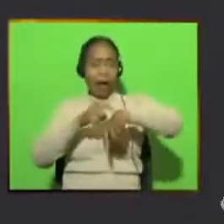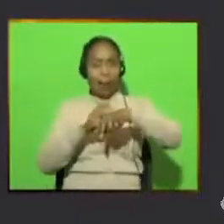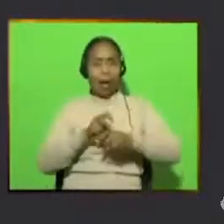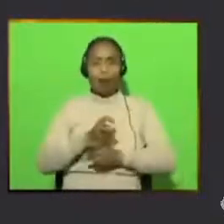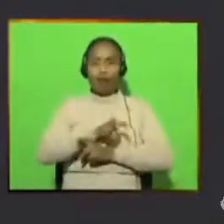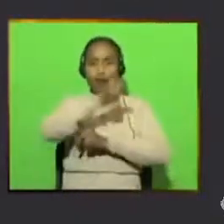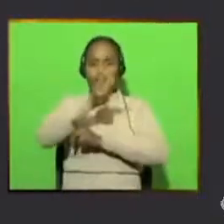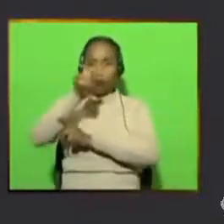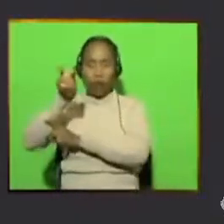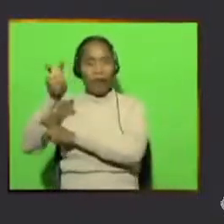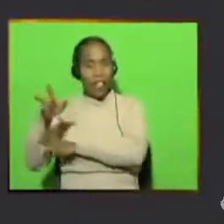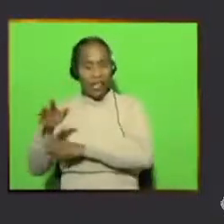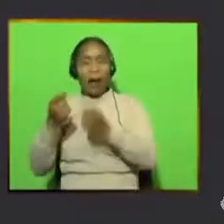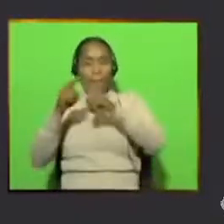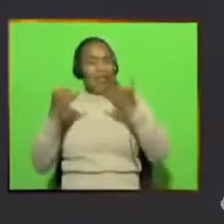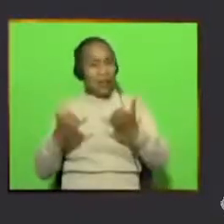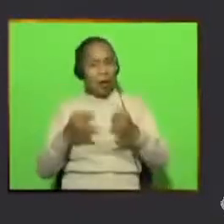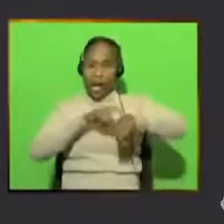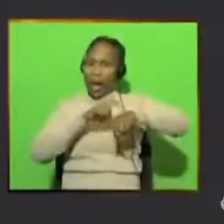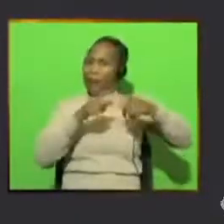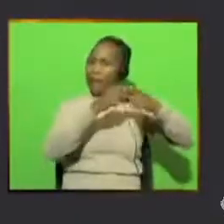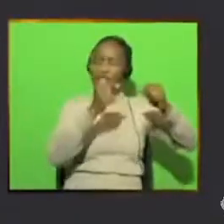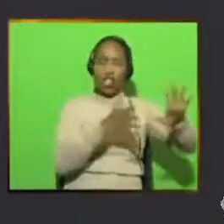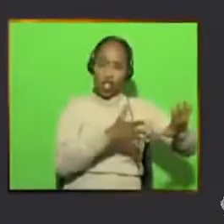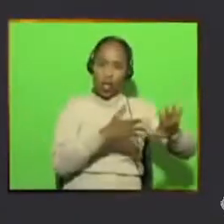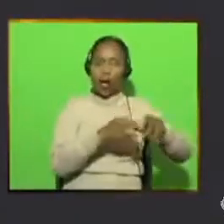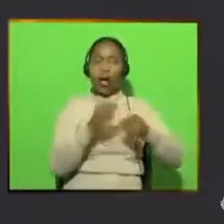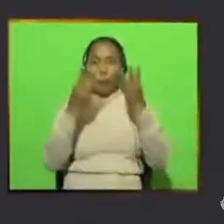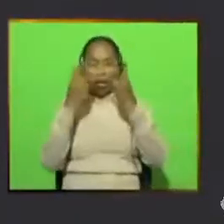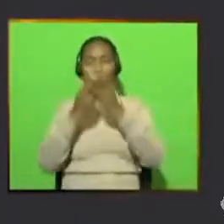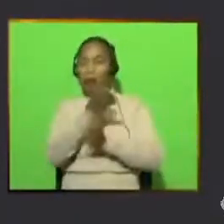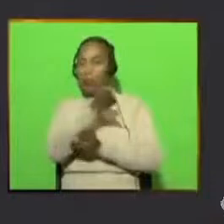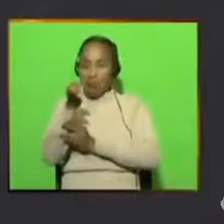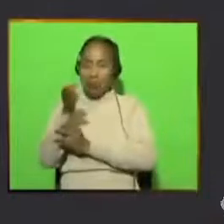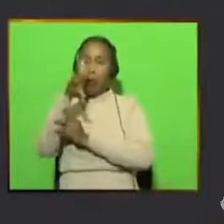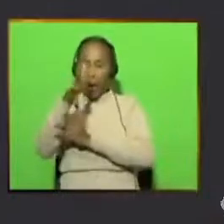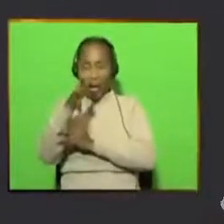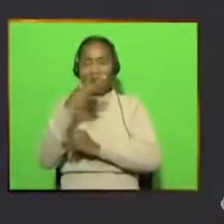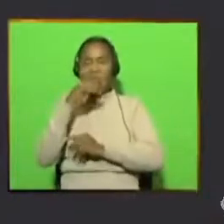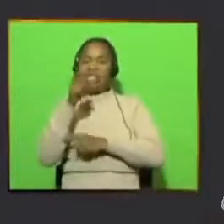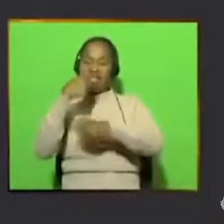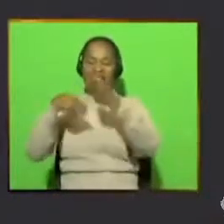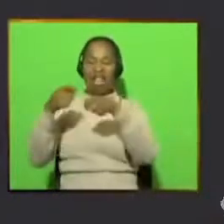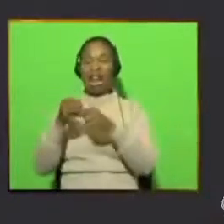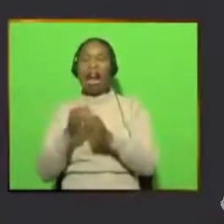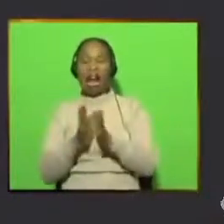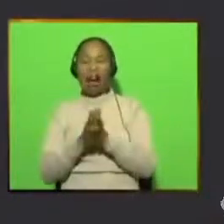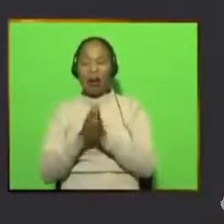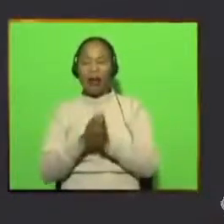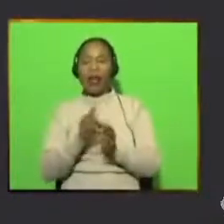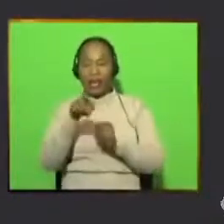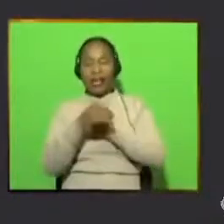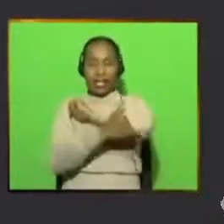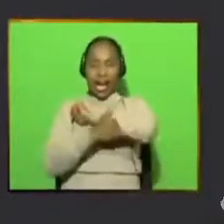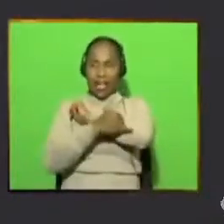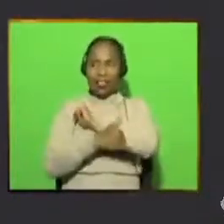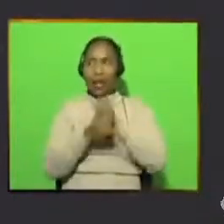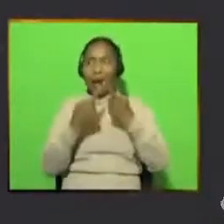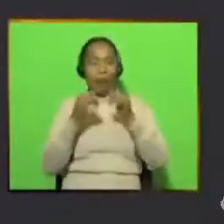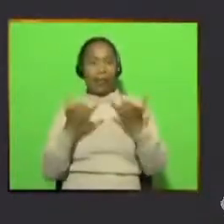There will be those amongst us that will call us sellouts only because they are not part of it. But we've learned from